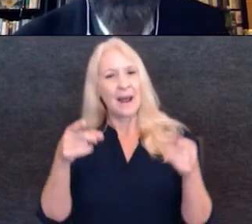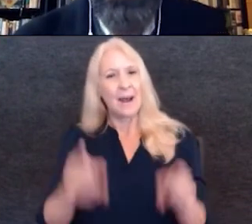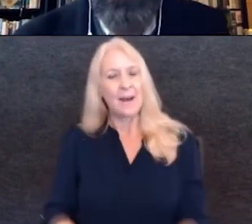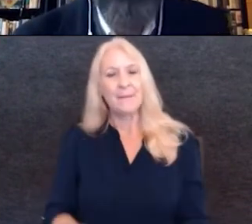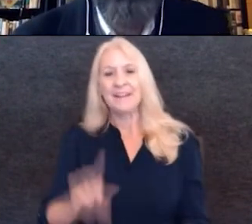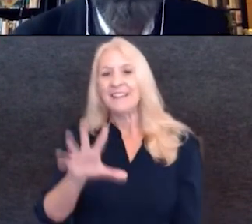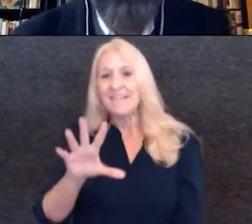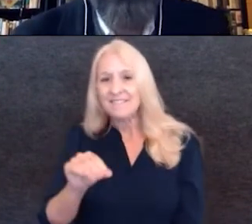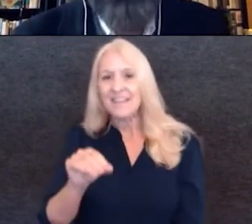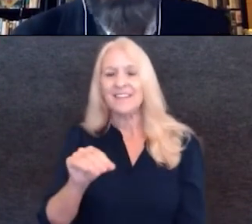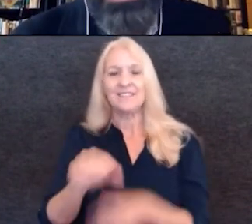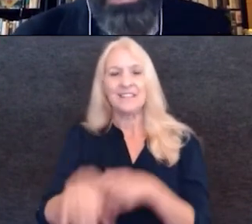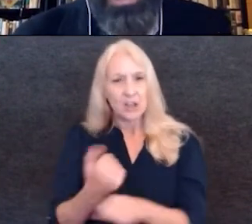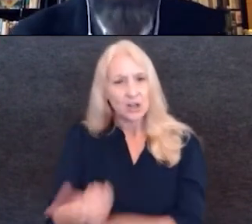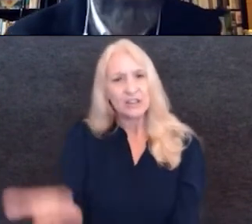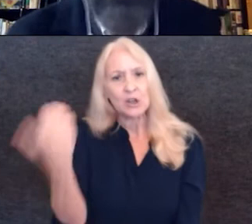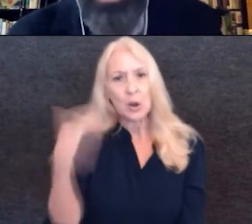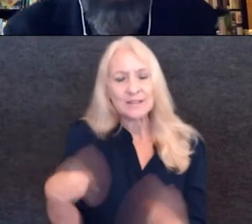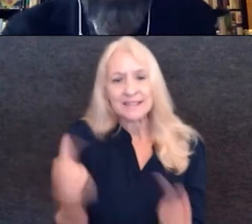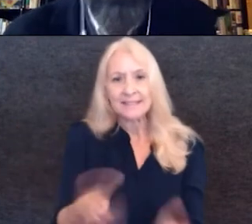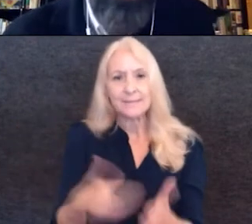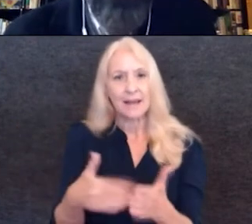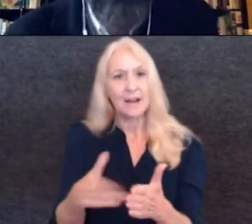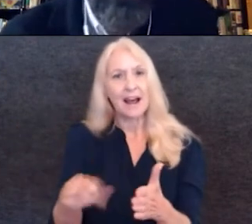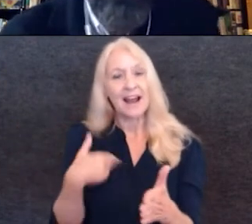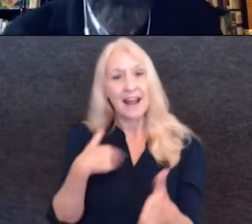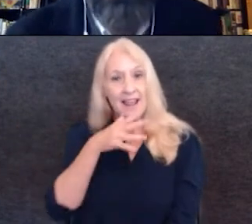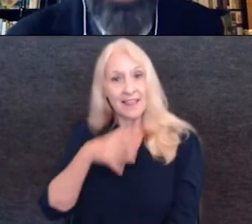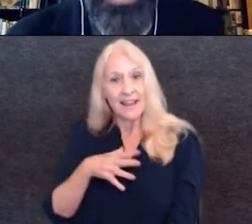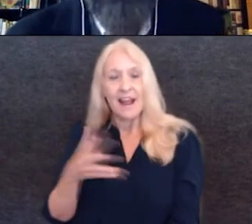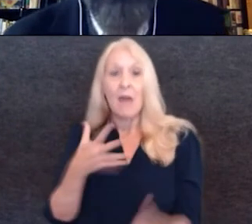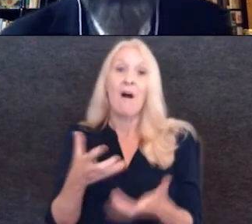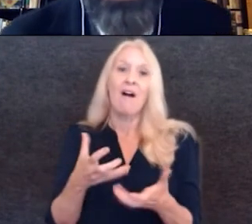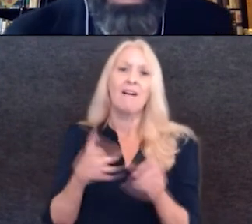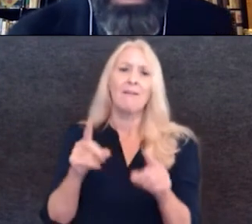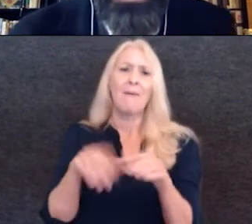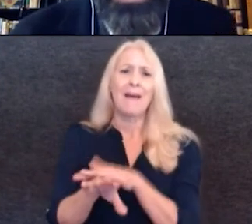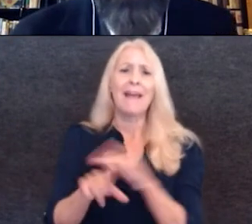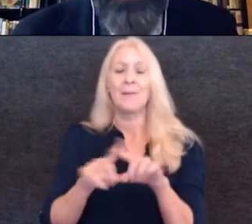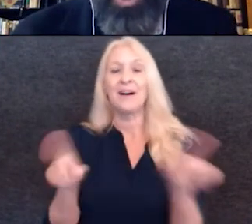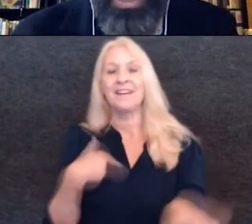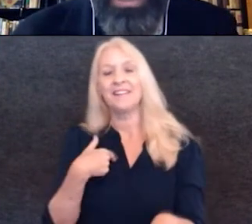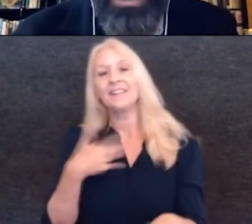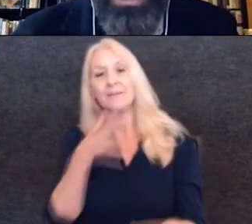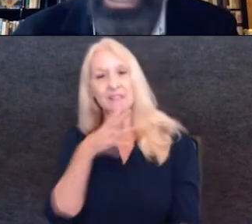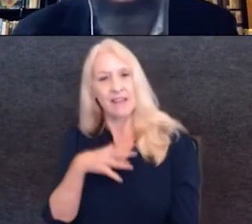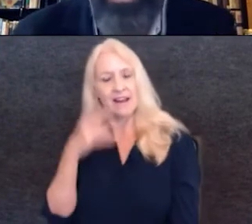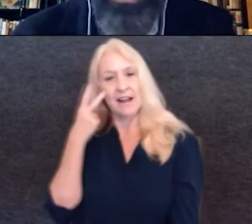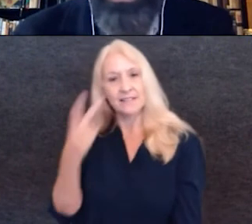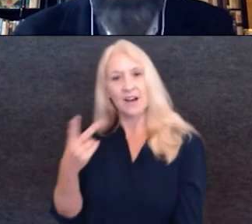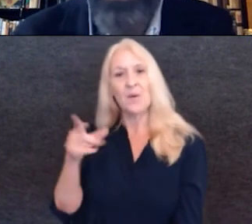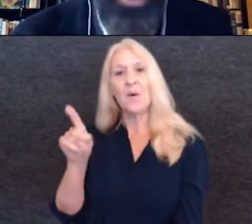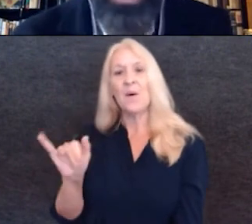being painted. Wow. There was a lady and I wanted to go in, but obviously And there was a lady that I saw, and I kind